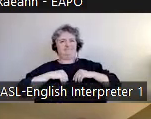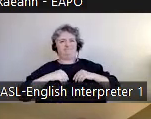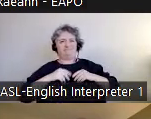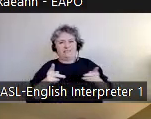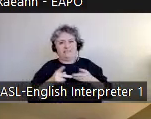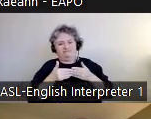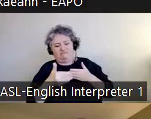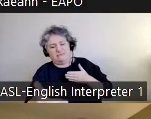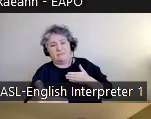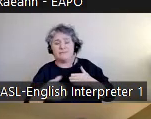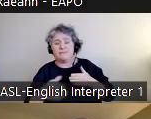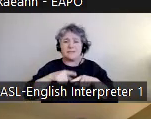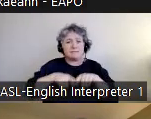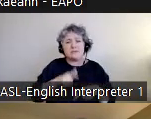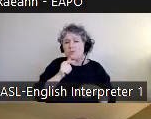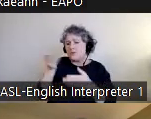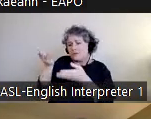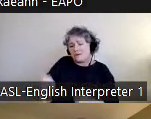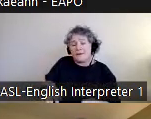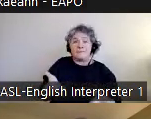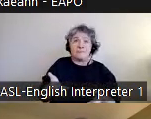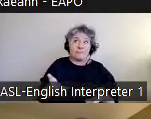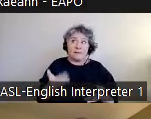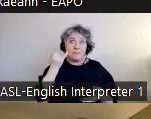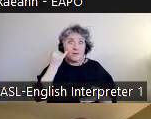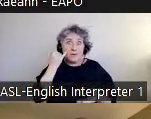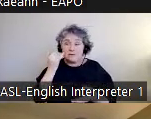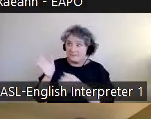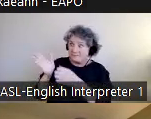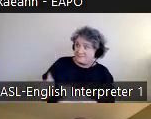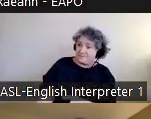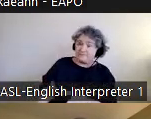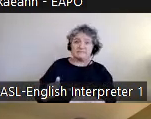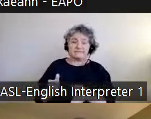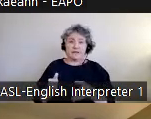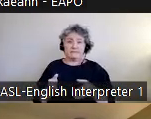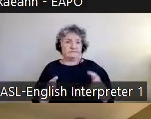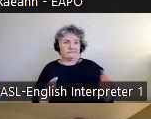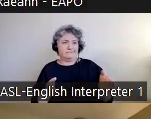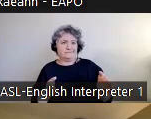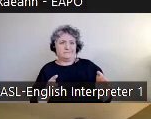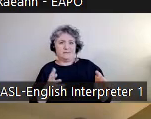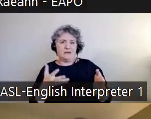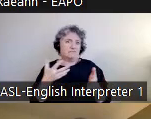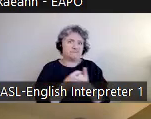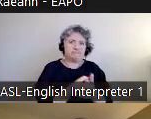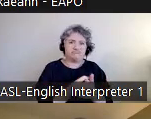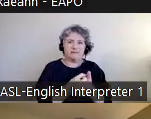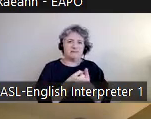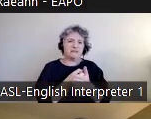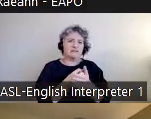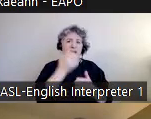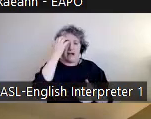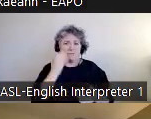It depends on the person you're dealing with, right? If you have somebody who's been in a car accident and is unconscious, you might only